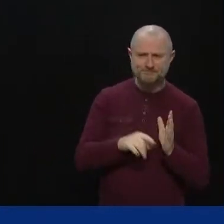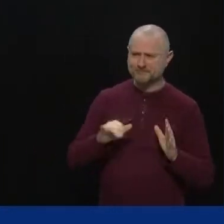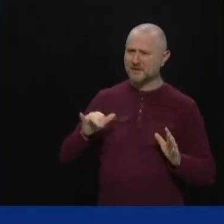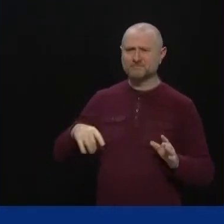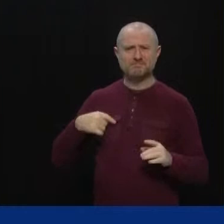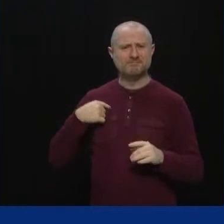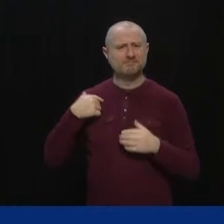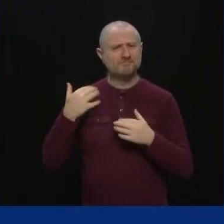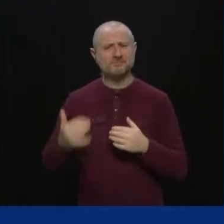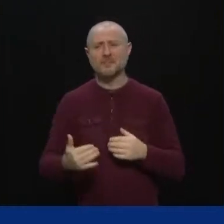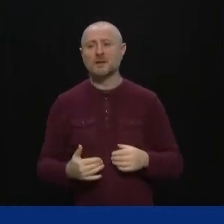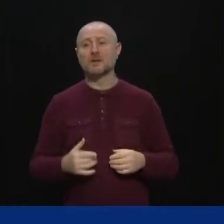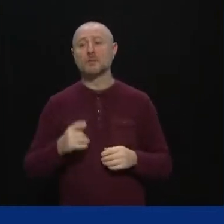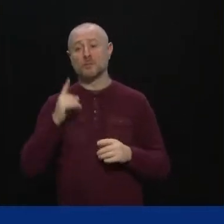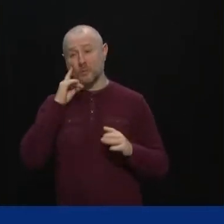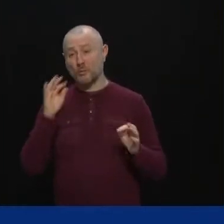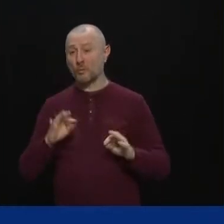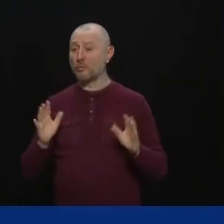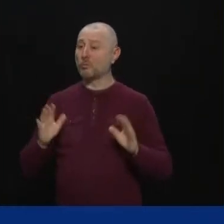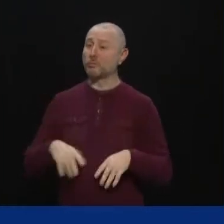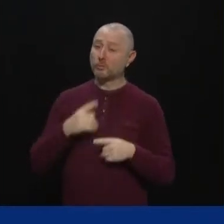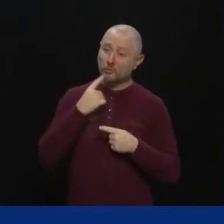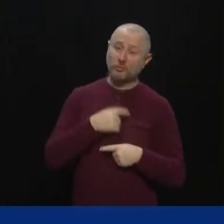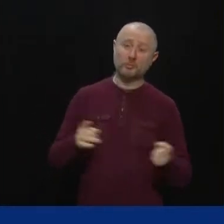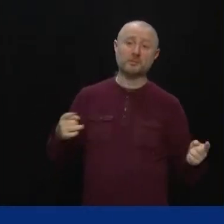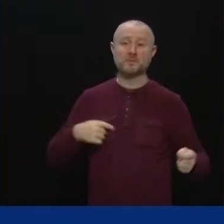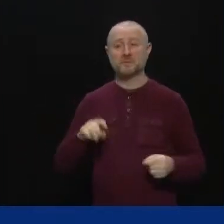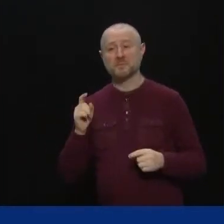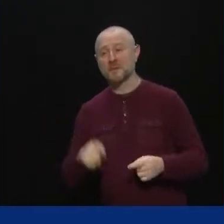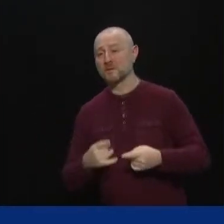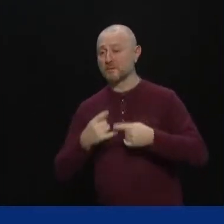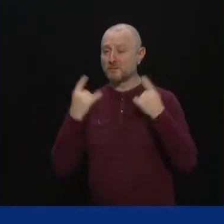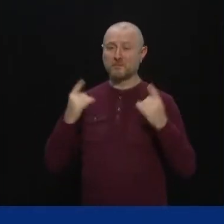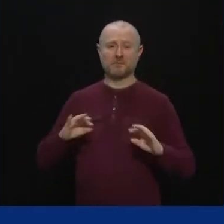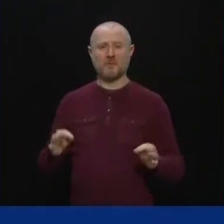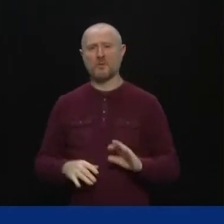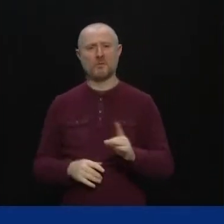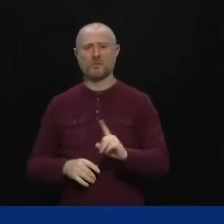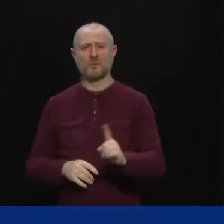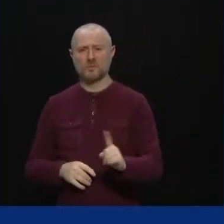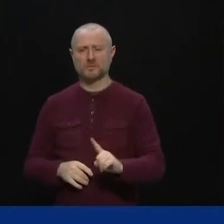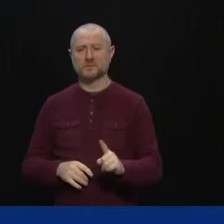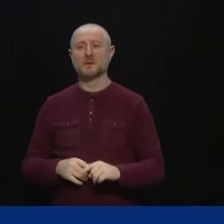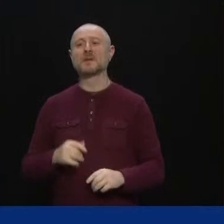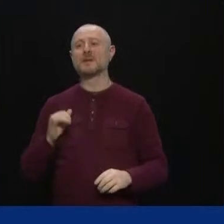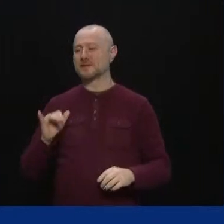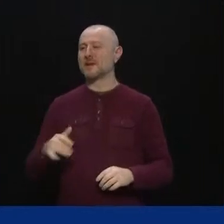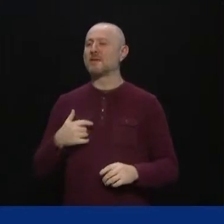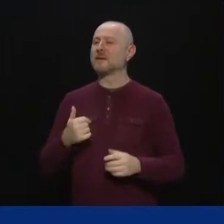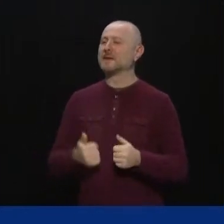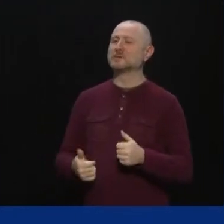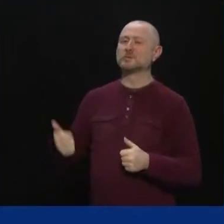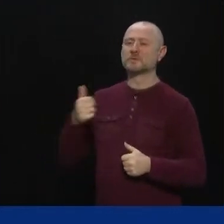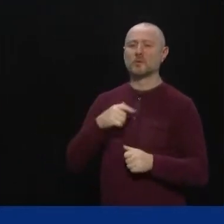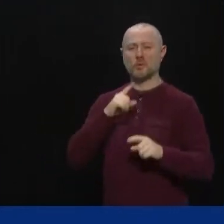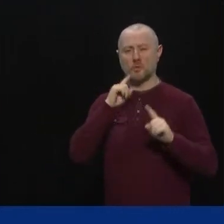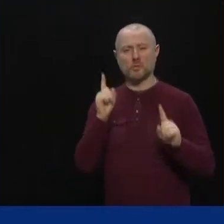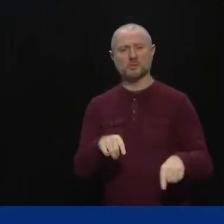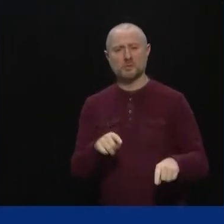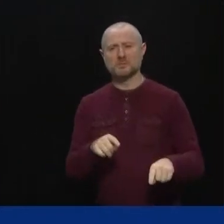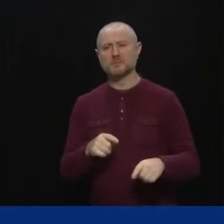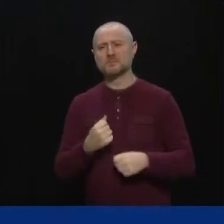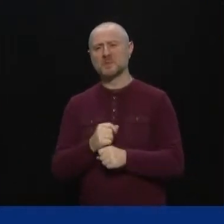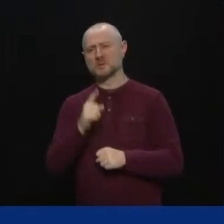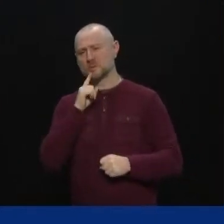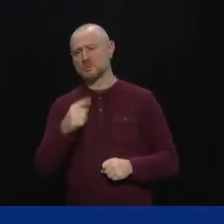done lightly. We don't do it arbitrarily. In fact, we put in an executive order to give me powers to ensure I could make sure we